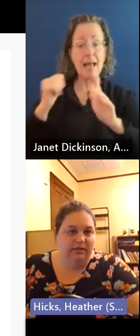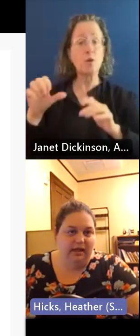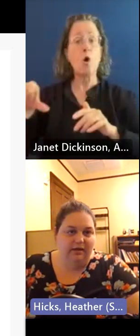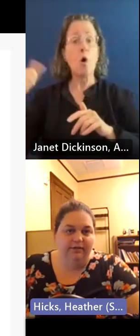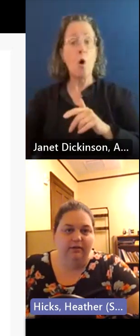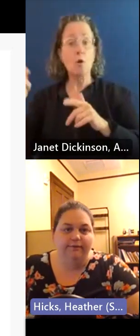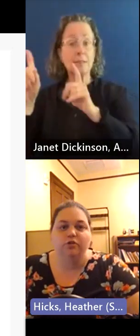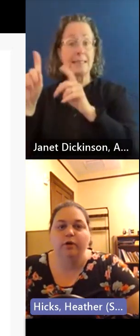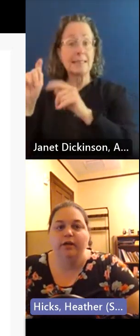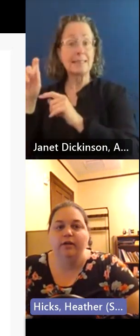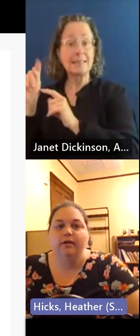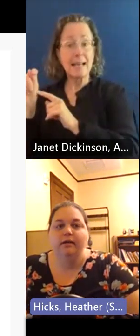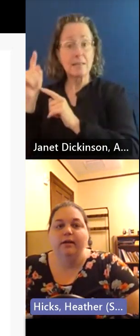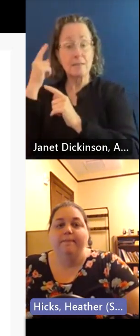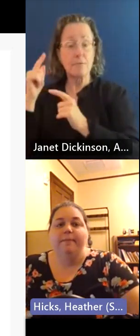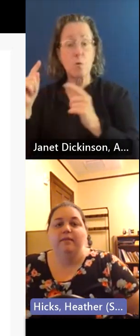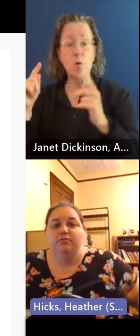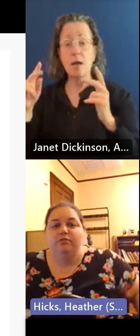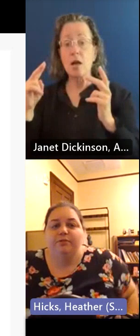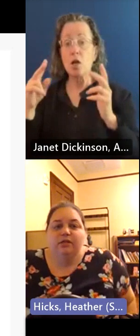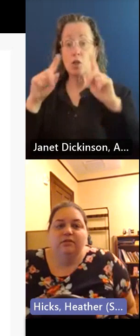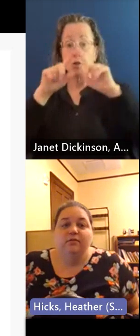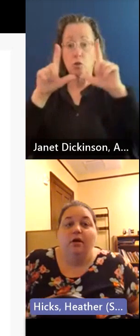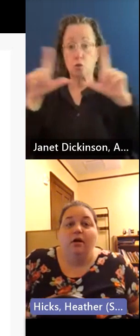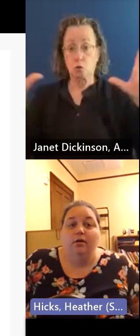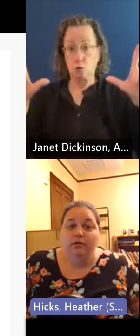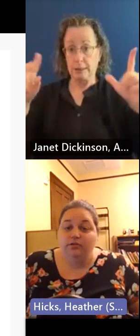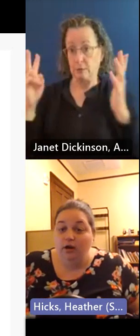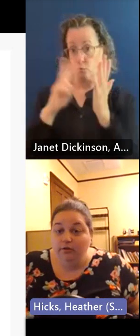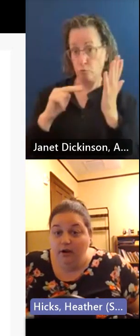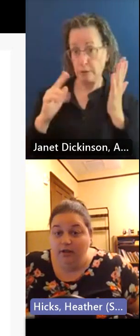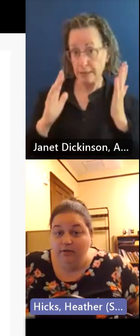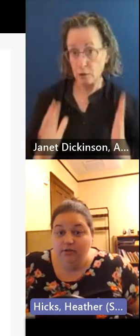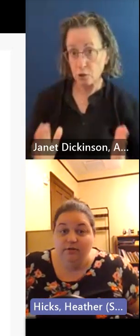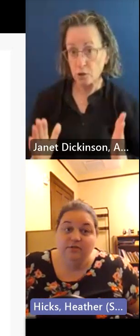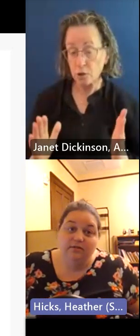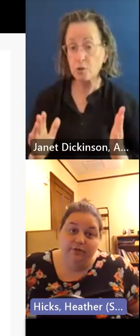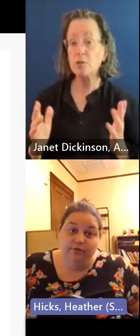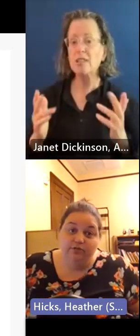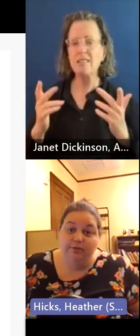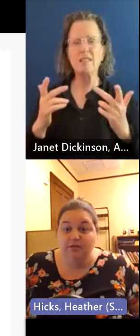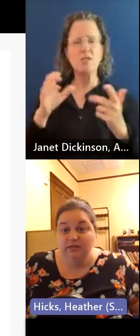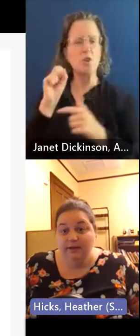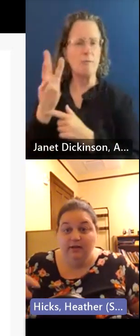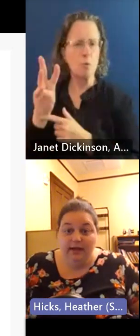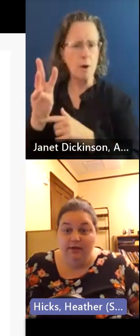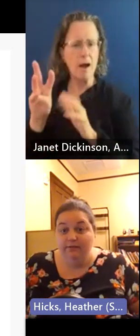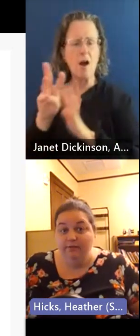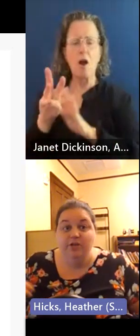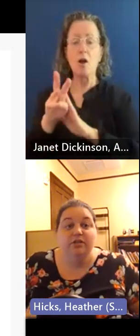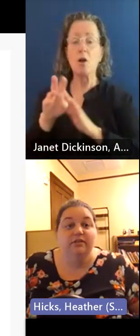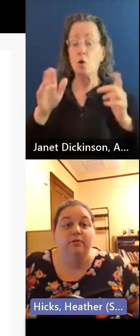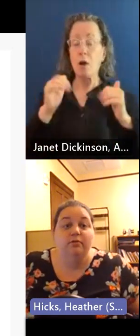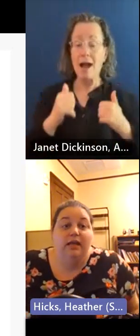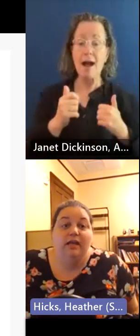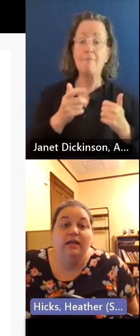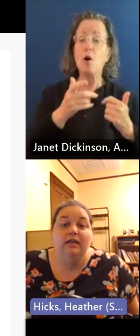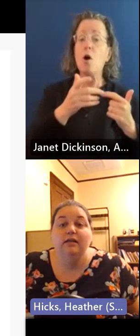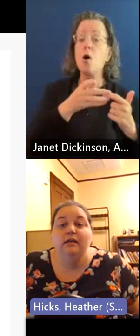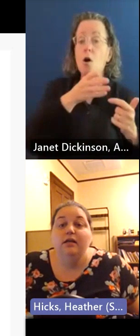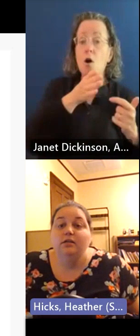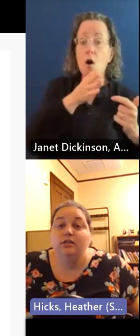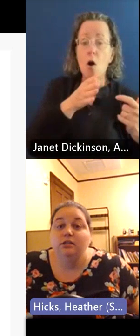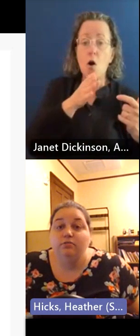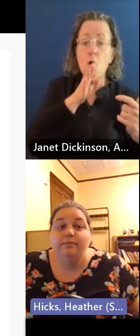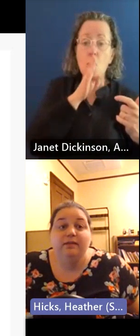screen readers. That's kind of like the first one. Descriptions. Are there audio descriptions and visual descriptions depending on how the information is